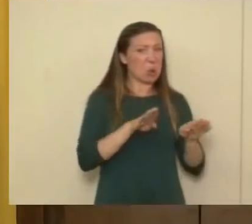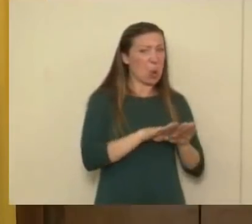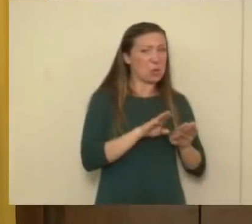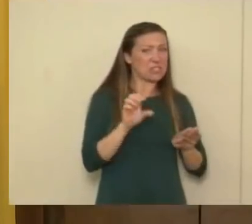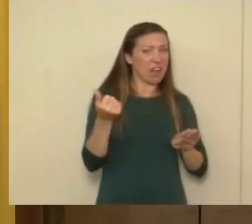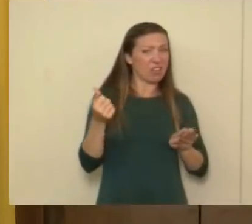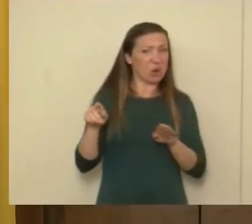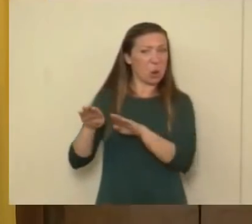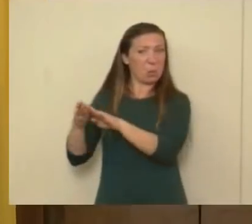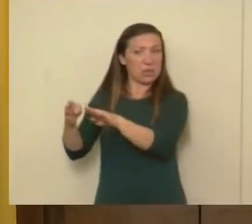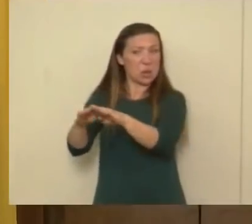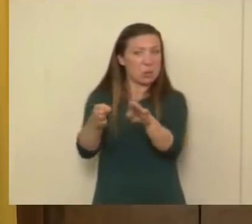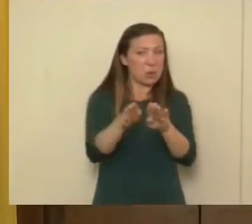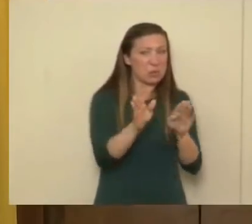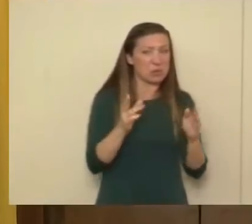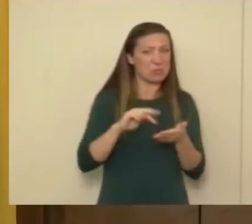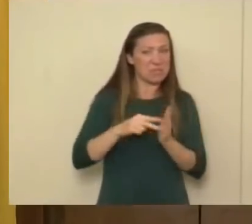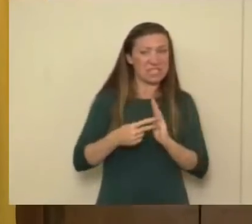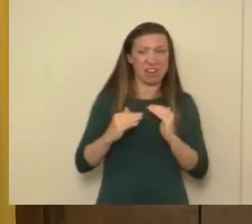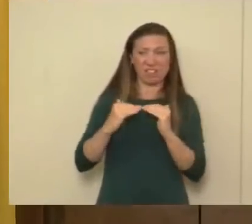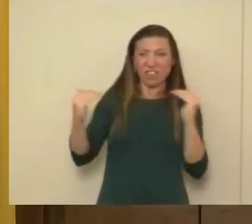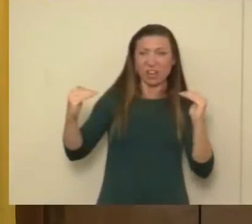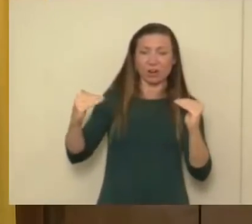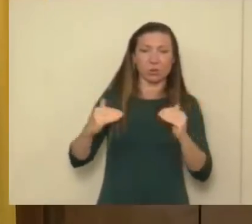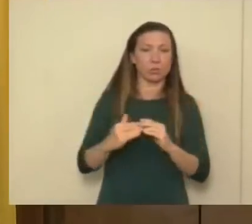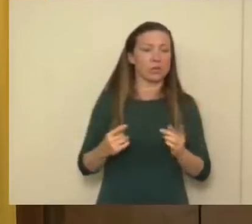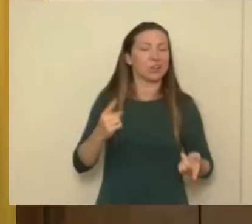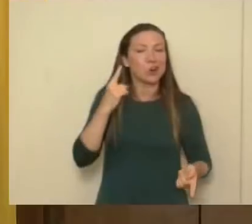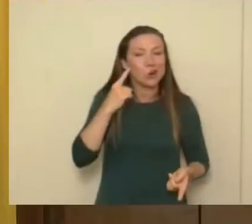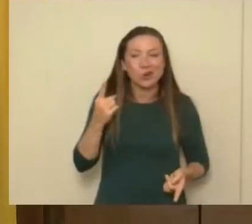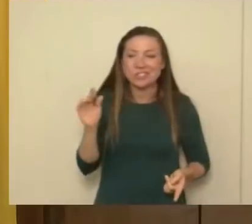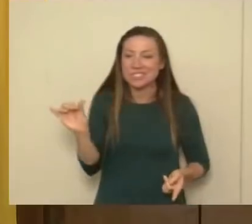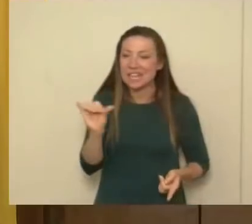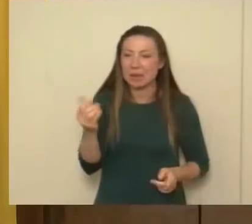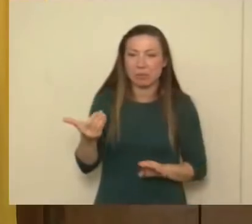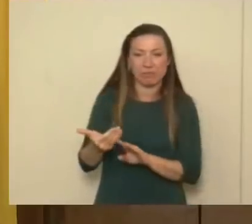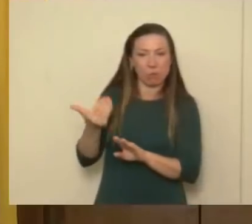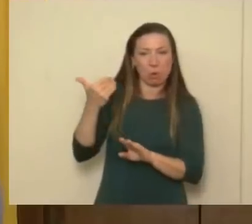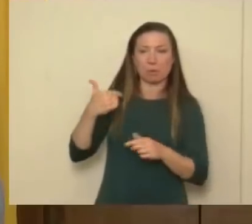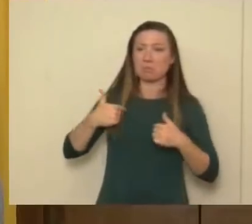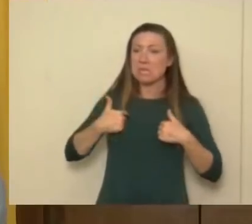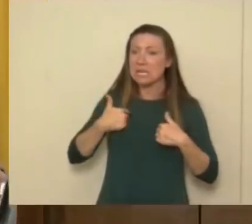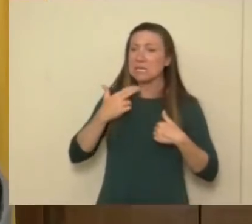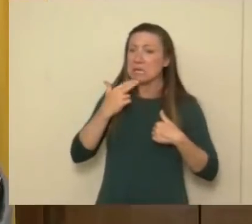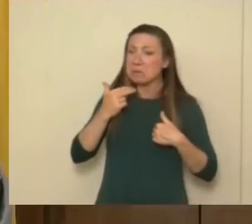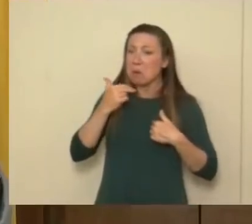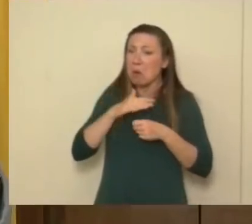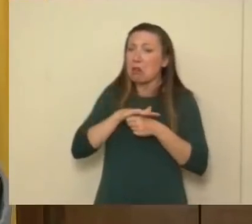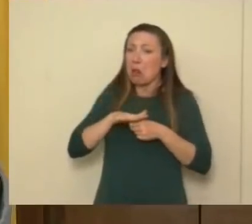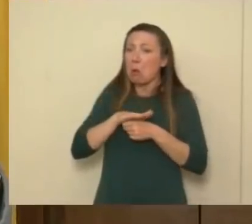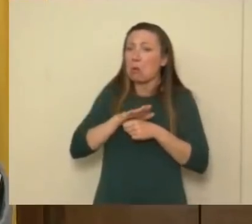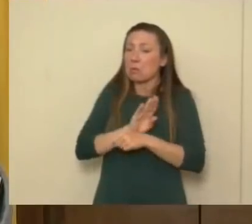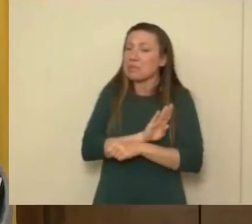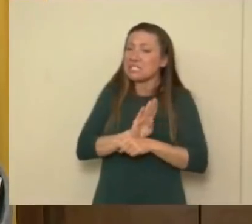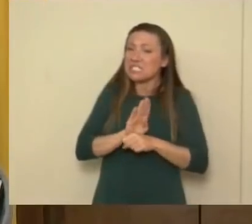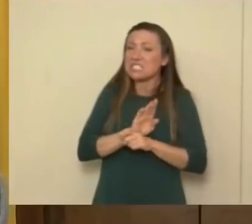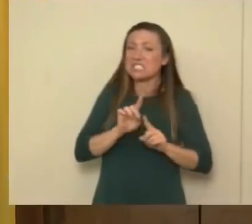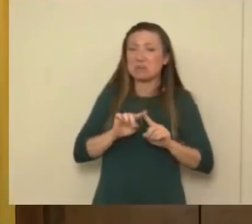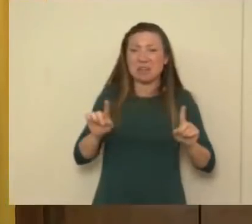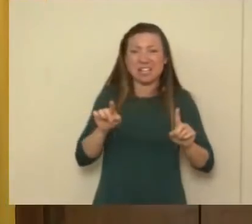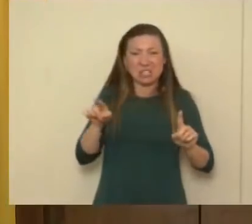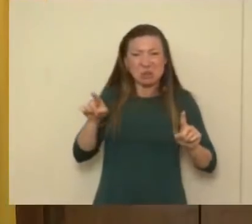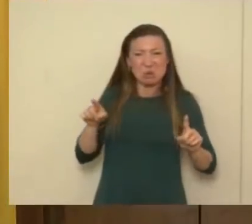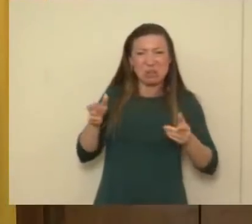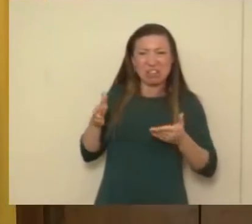early public health orders. I'm a small mom and shop, but a big box store. And again, it wasn't about the issue about are we